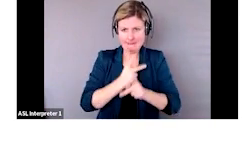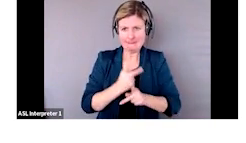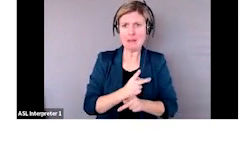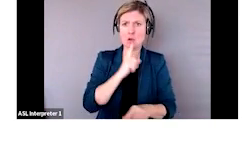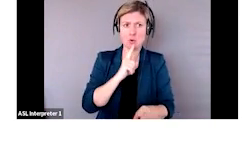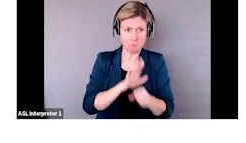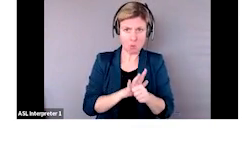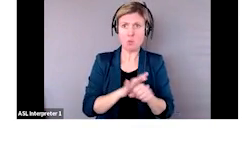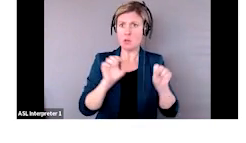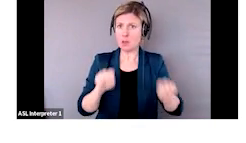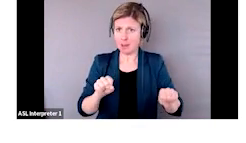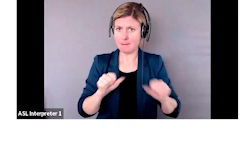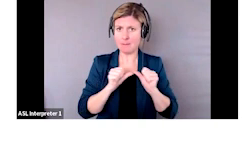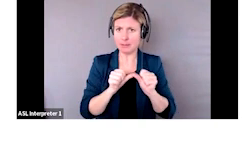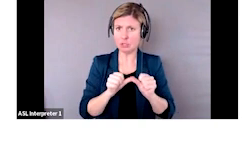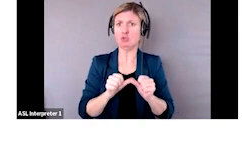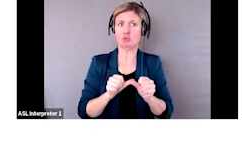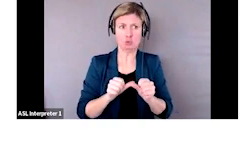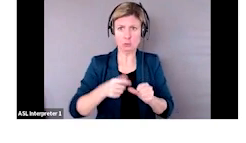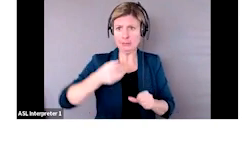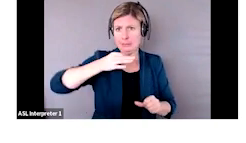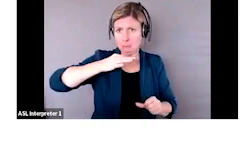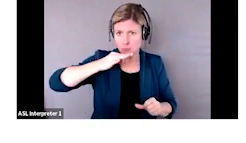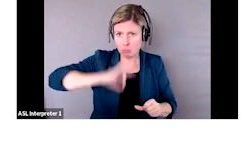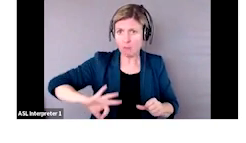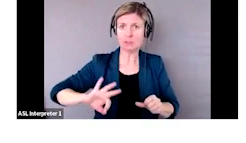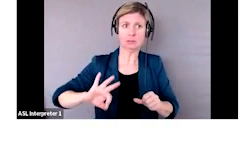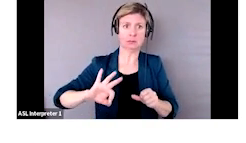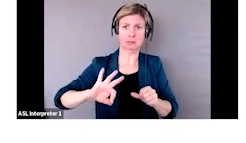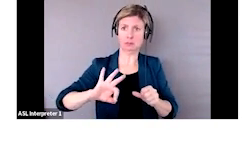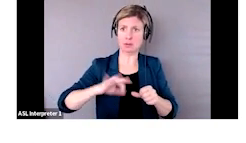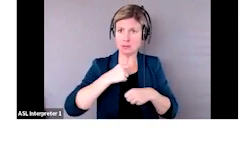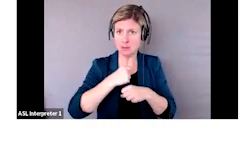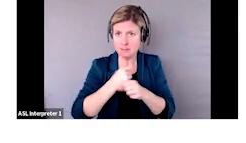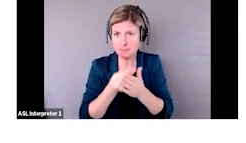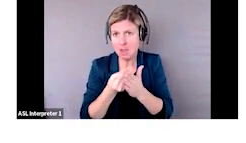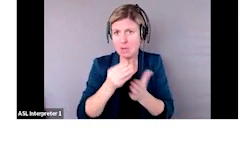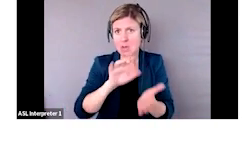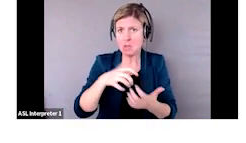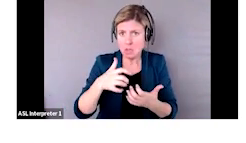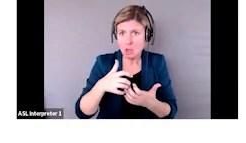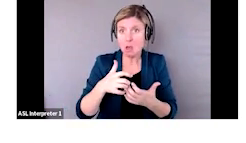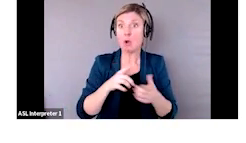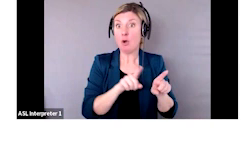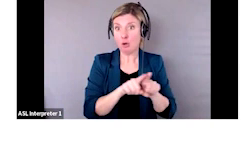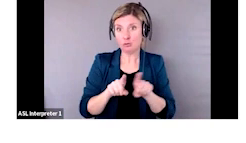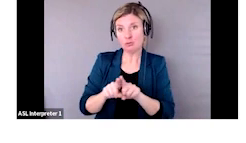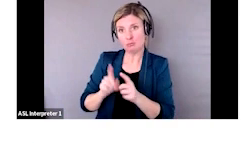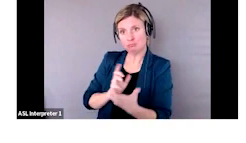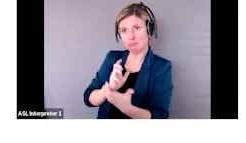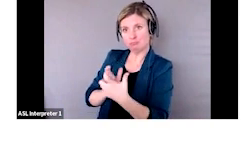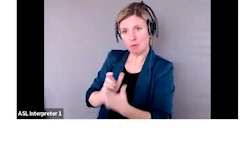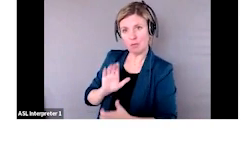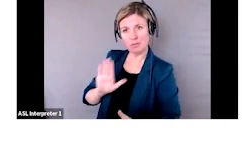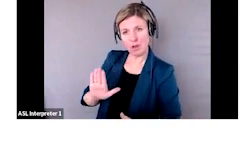profitable with the new fee changes, but also accounting for what inventory level is required in the system to